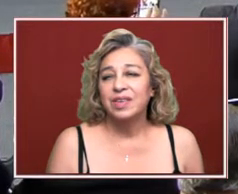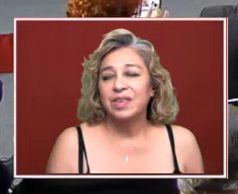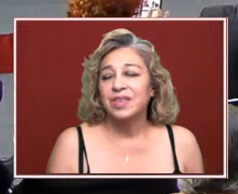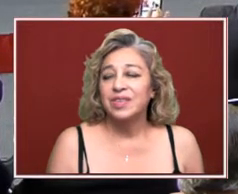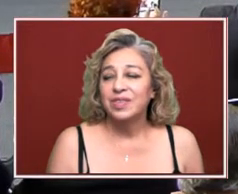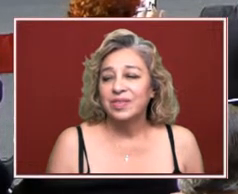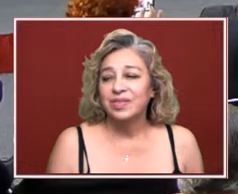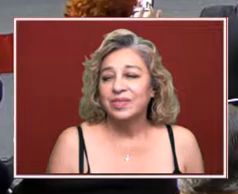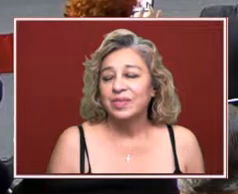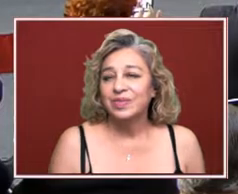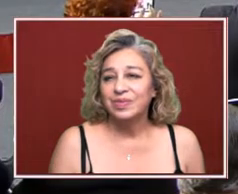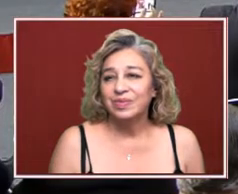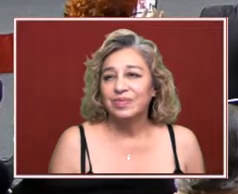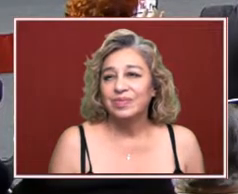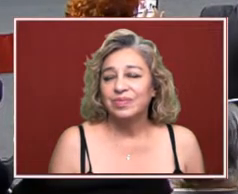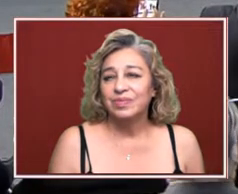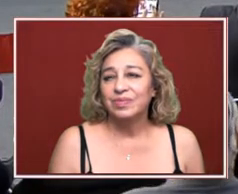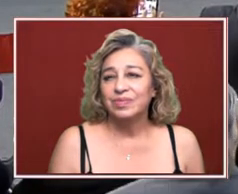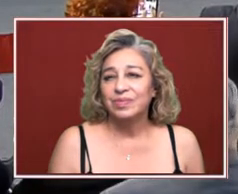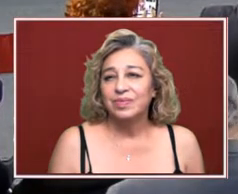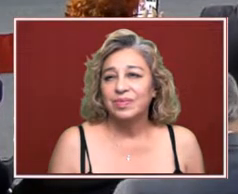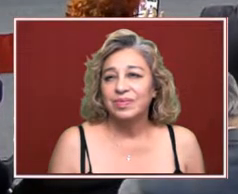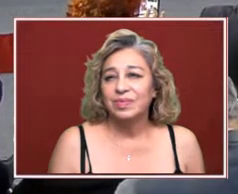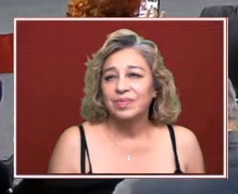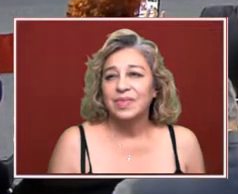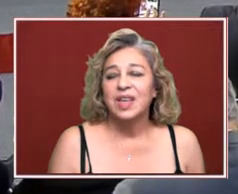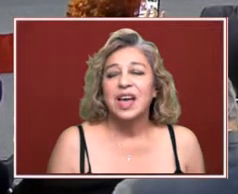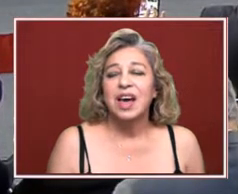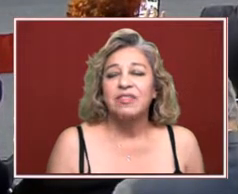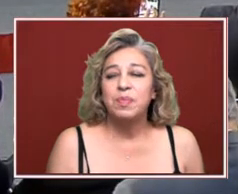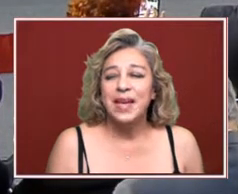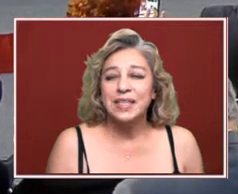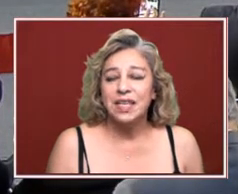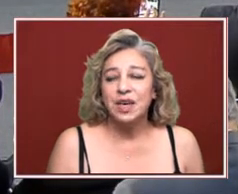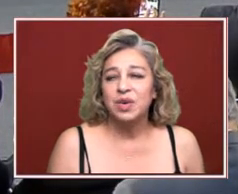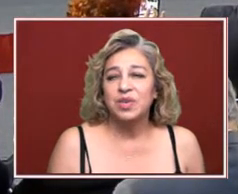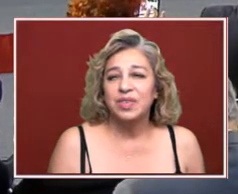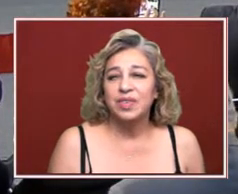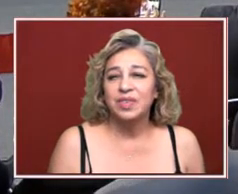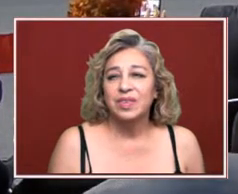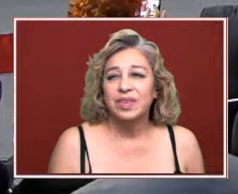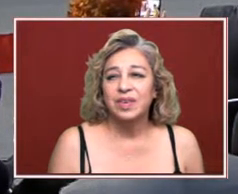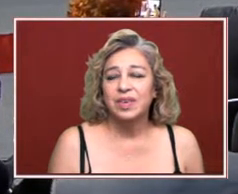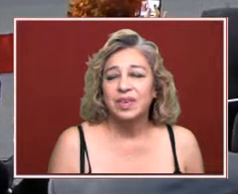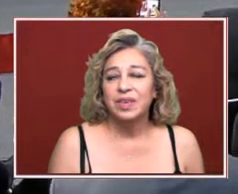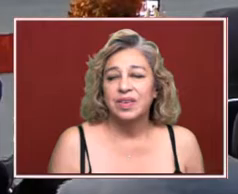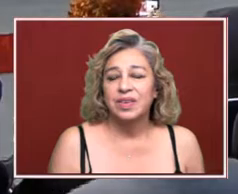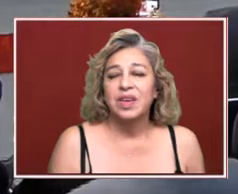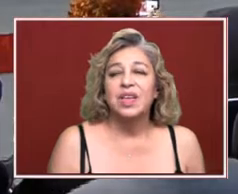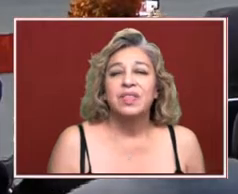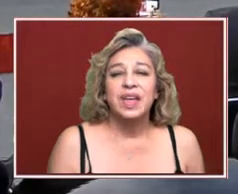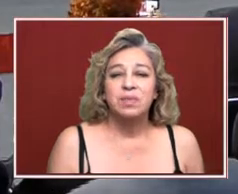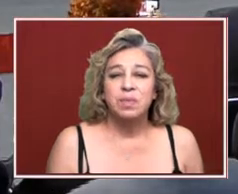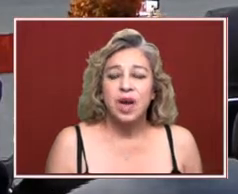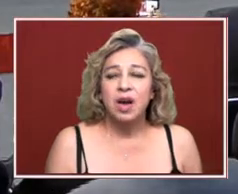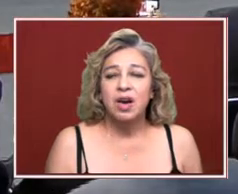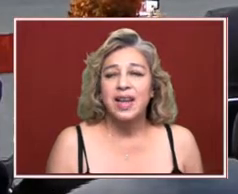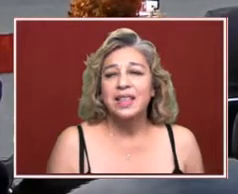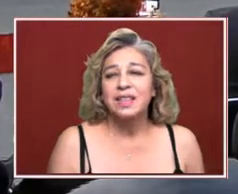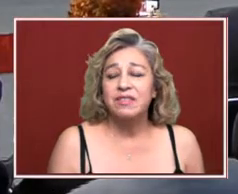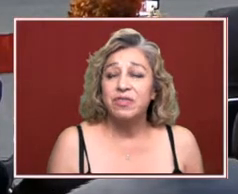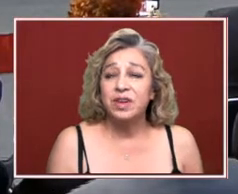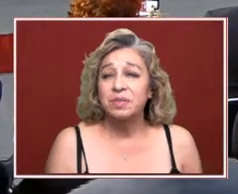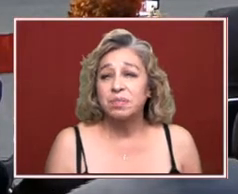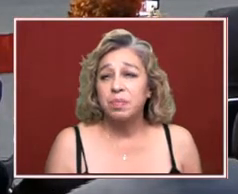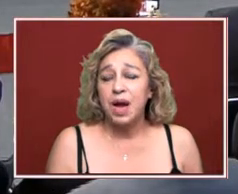en los distintos países of Mexico, del mundo that are